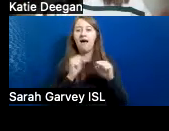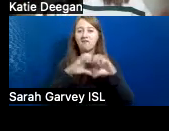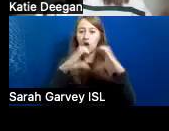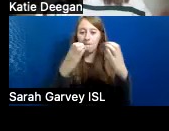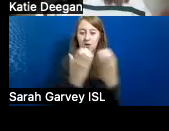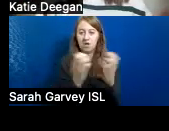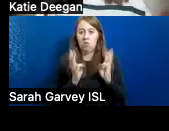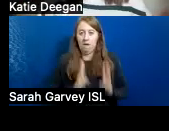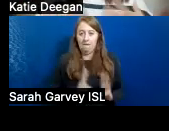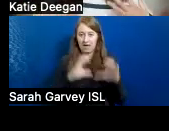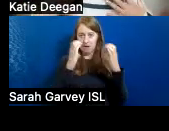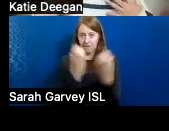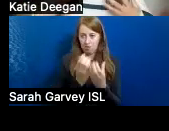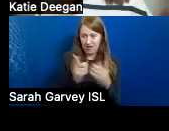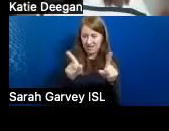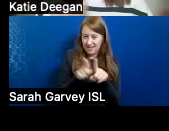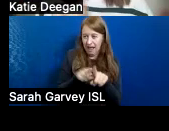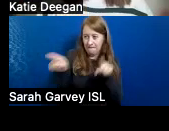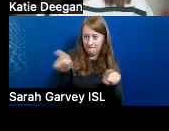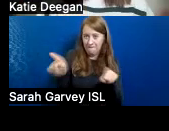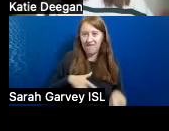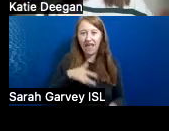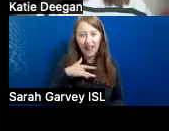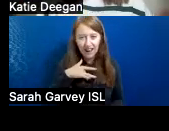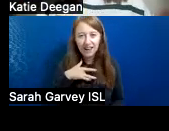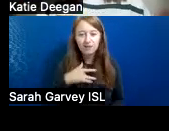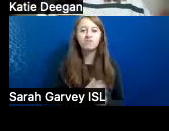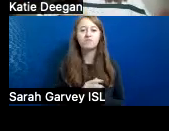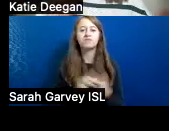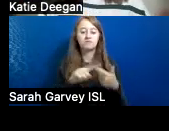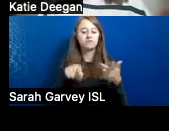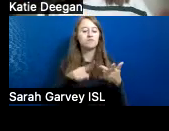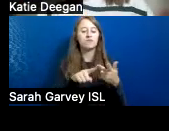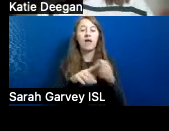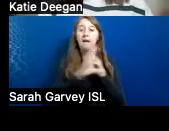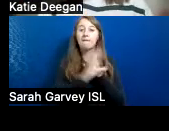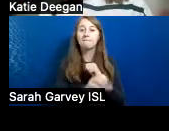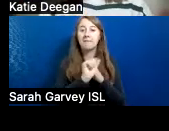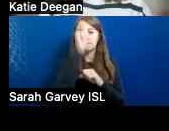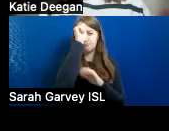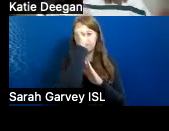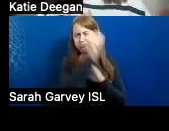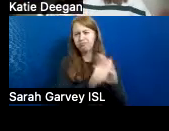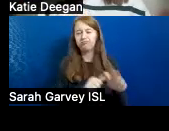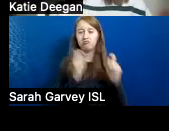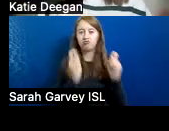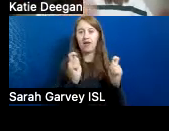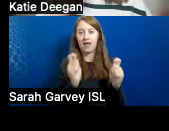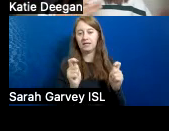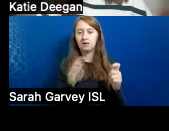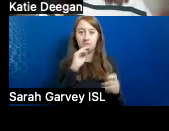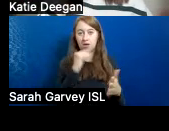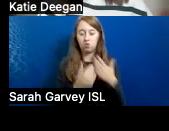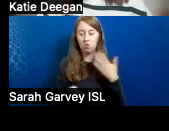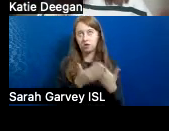them. Then we did some intensive media skills training, like fine-tuning your message, finding your voice